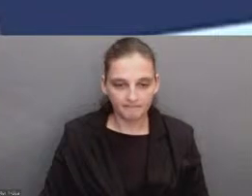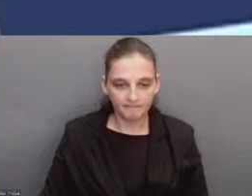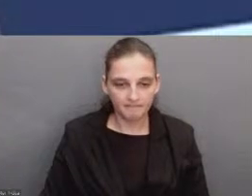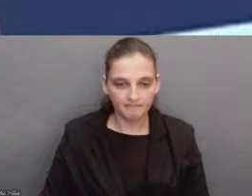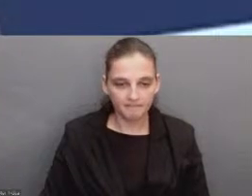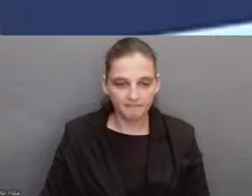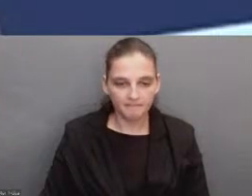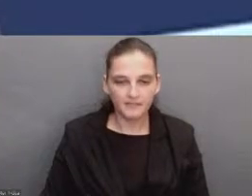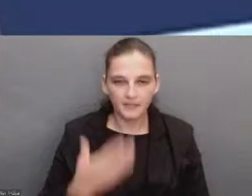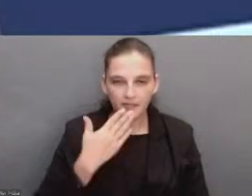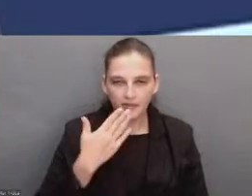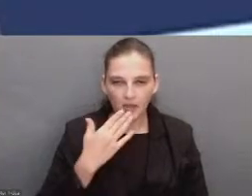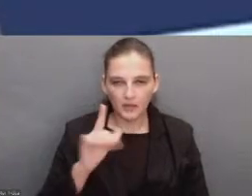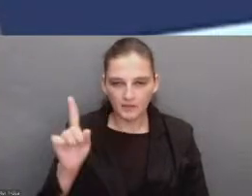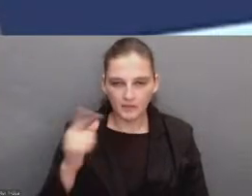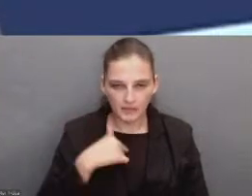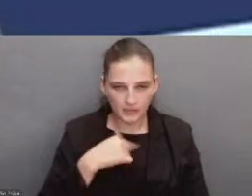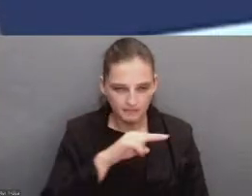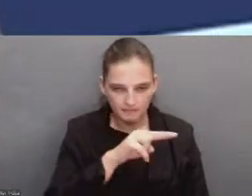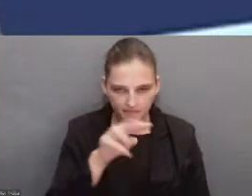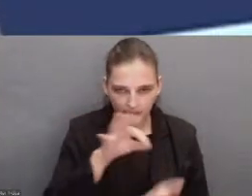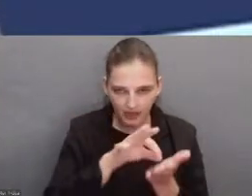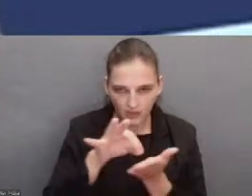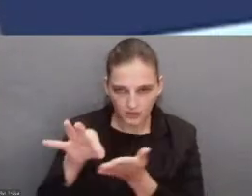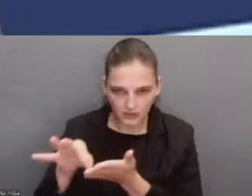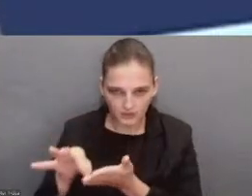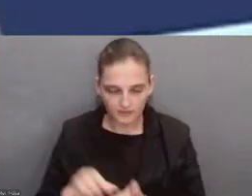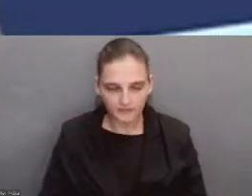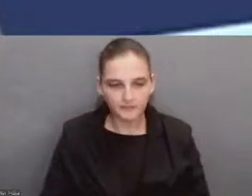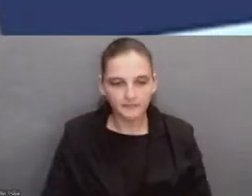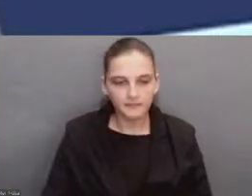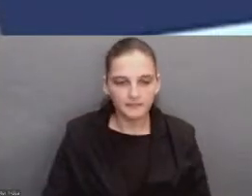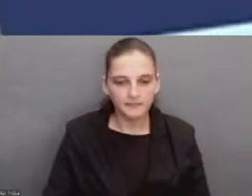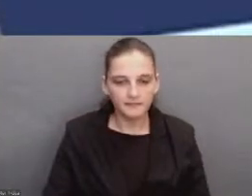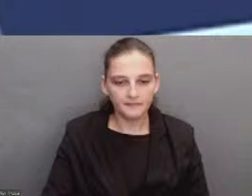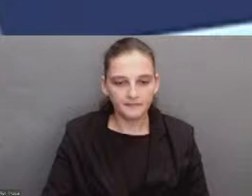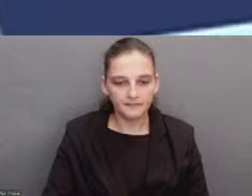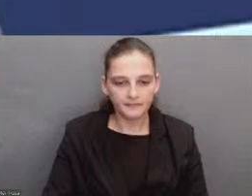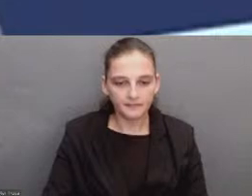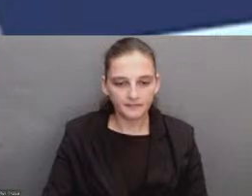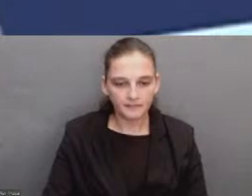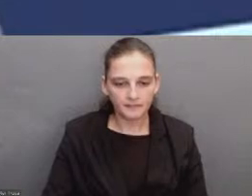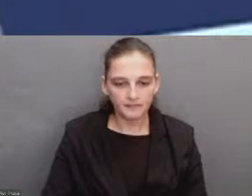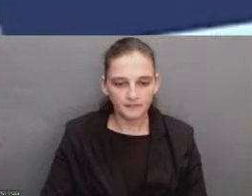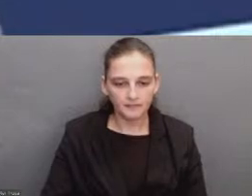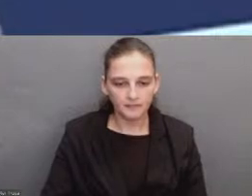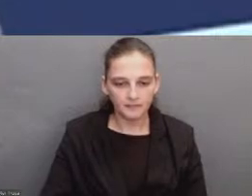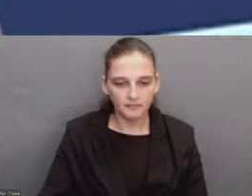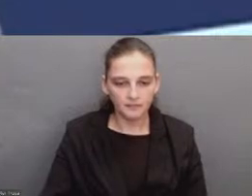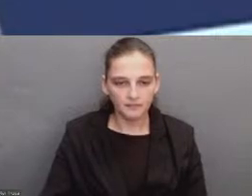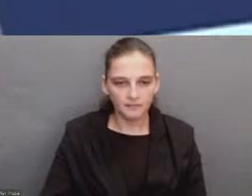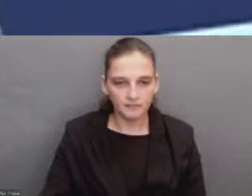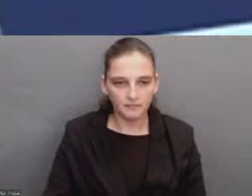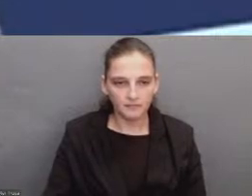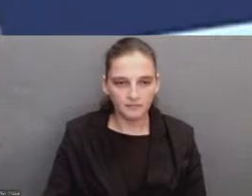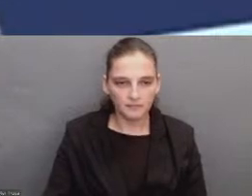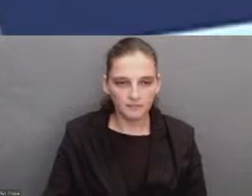give a moment for the contract to be able to tally. The virtual.